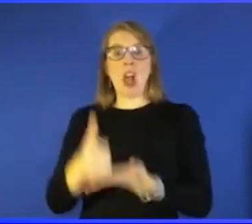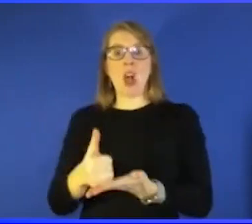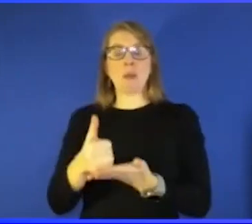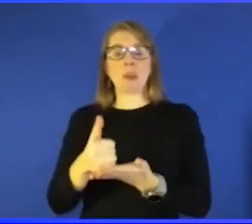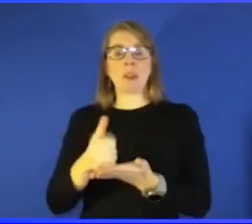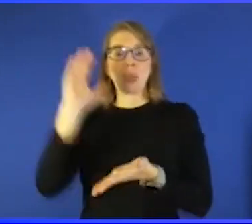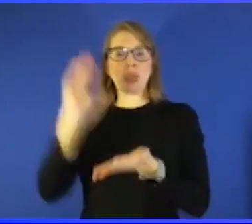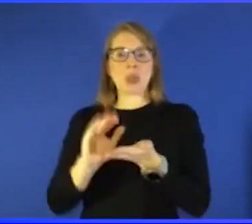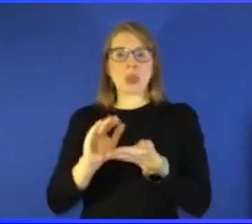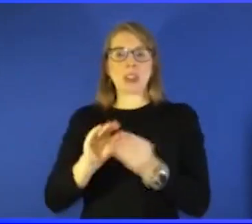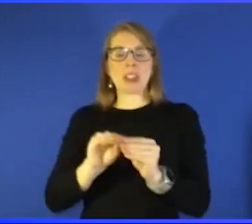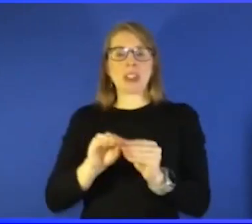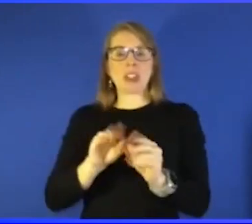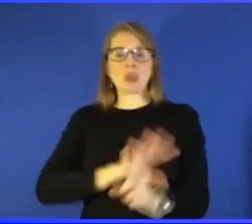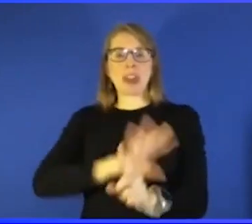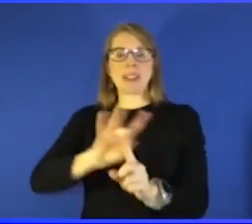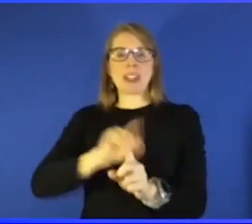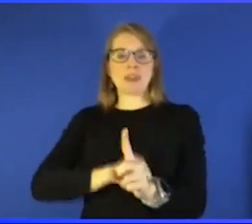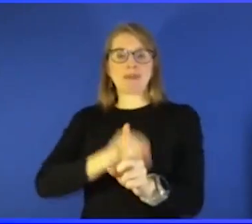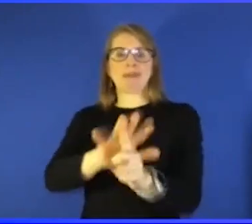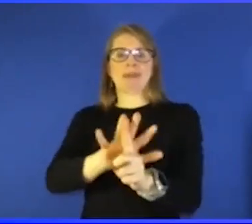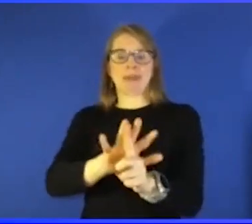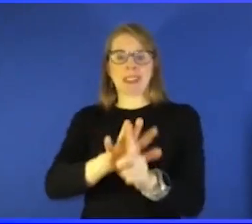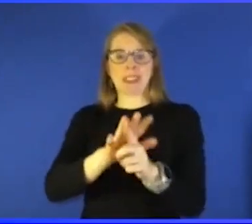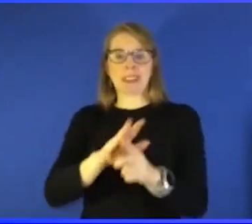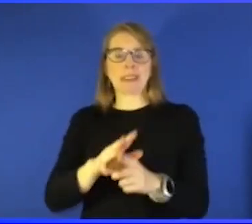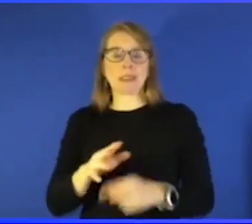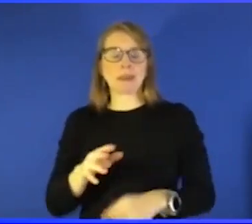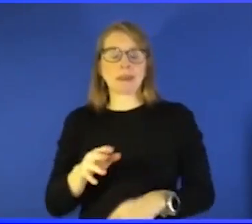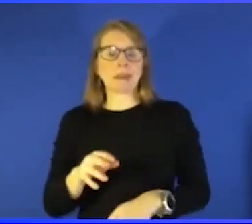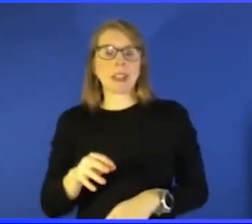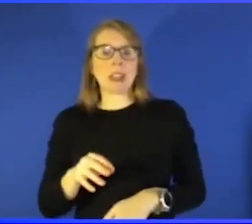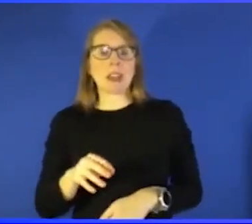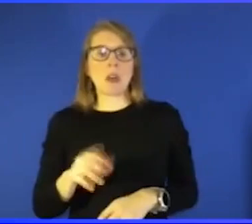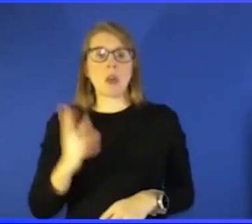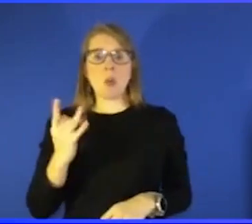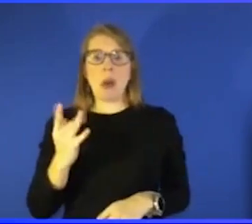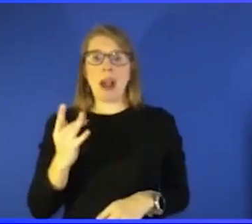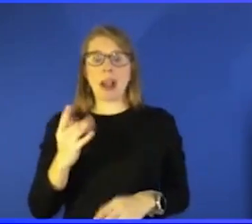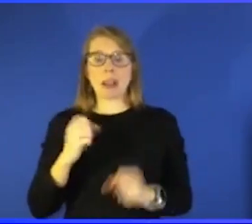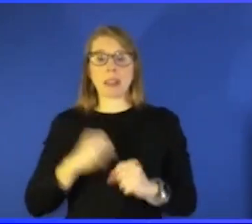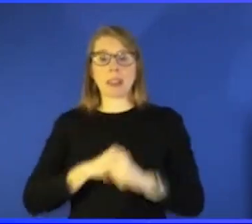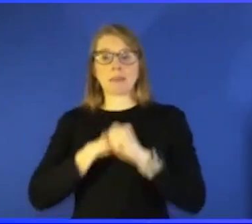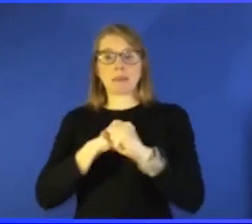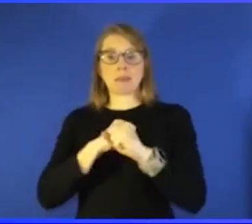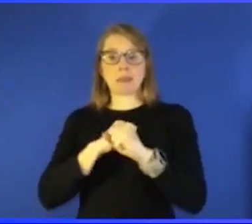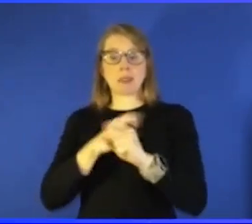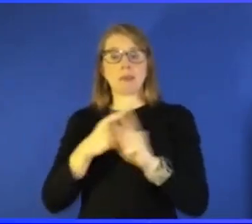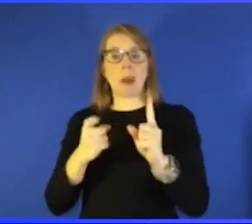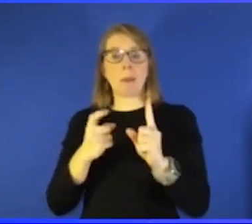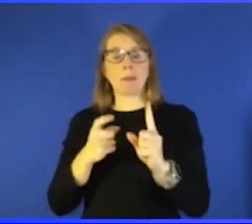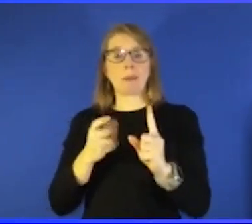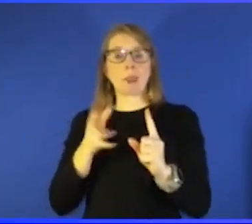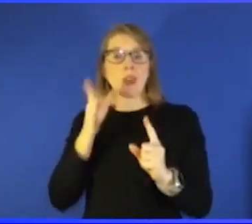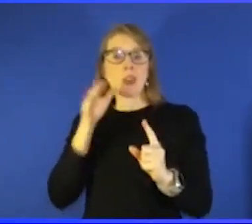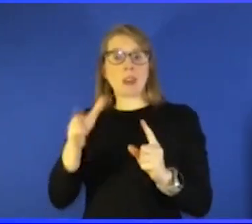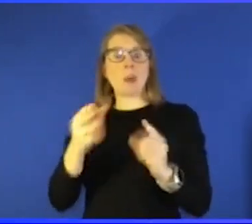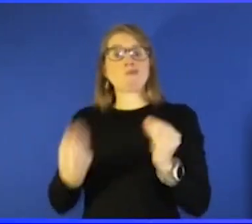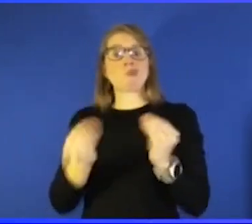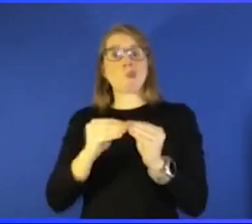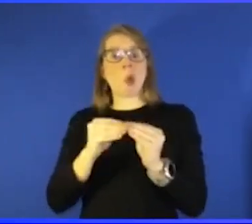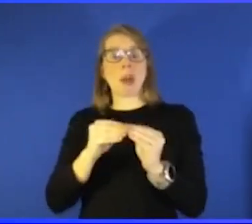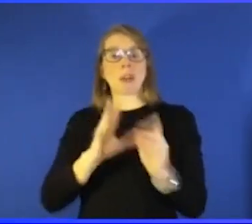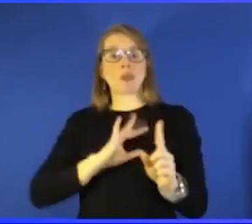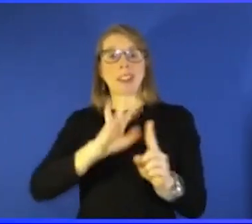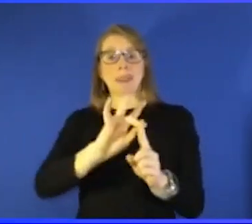up those neutralizing antibodies so that you can protect against further transmission. So I think